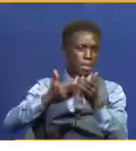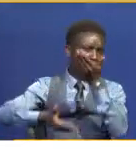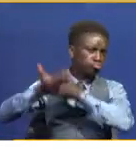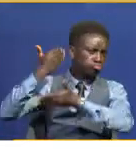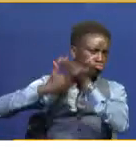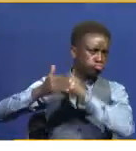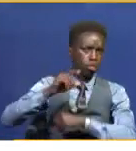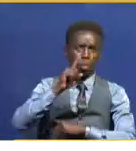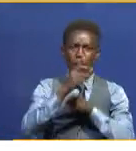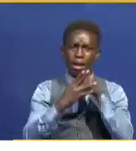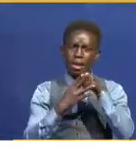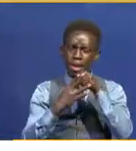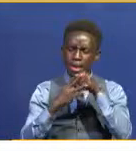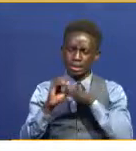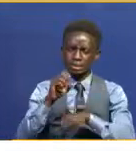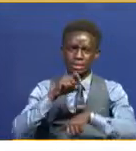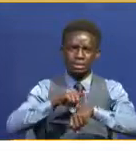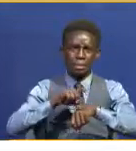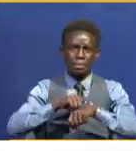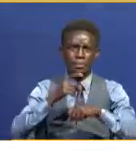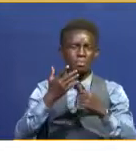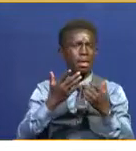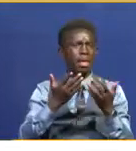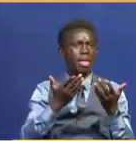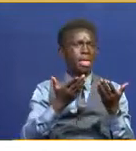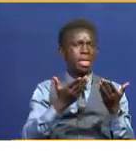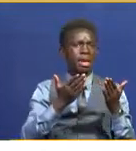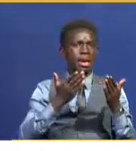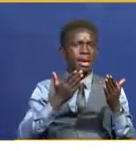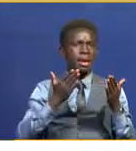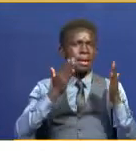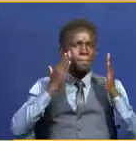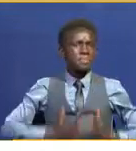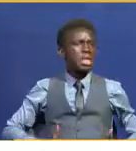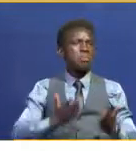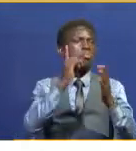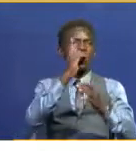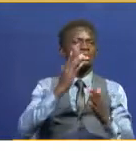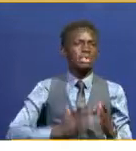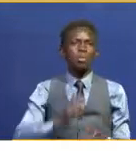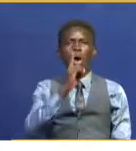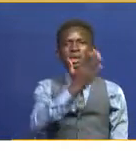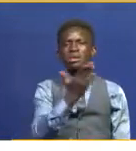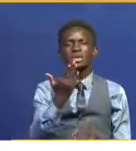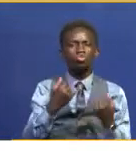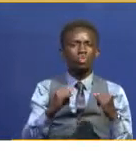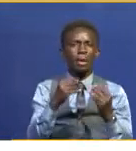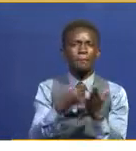when someone was actually trying to send funds from abroad,